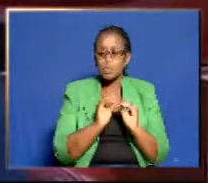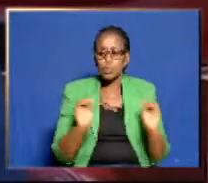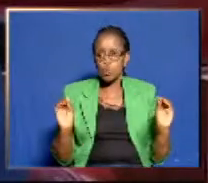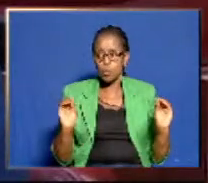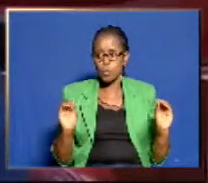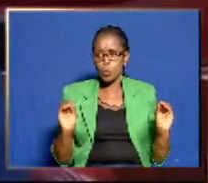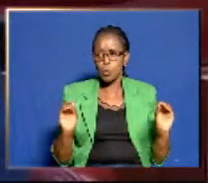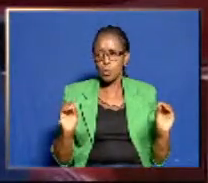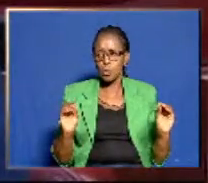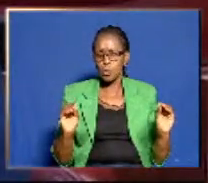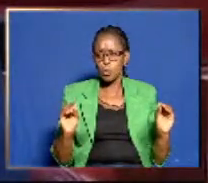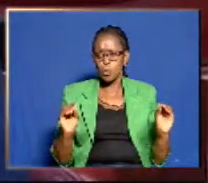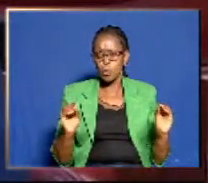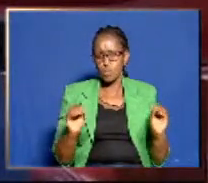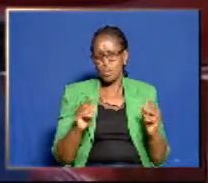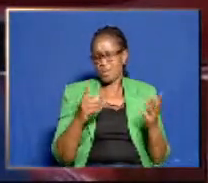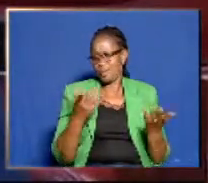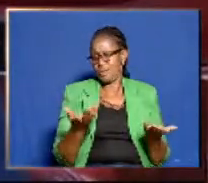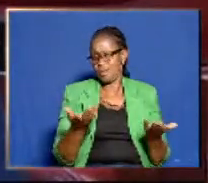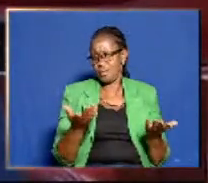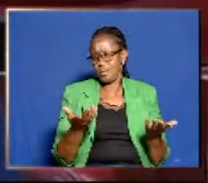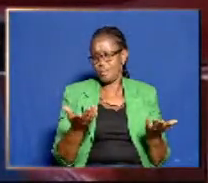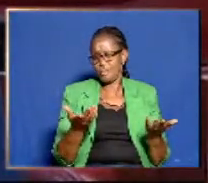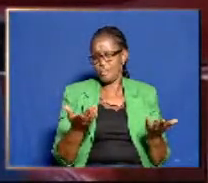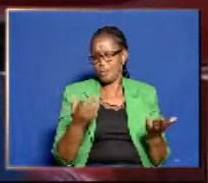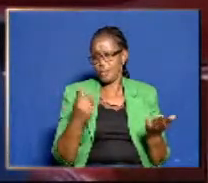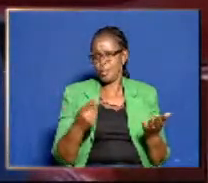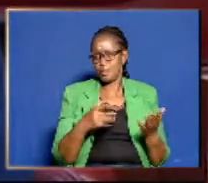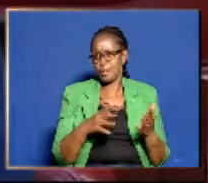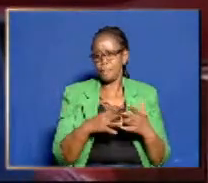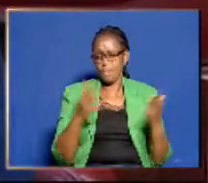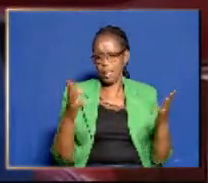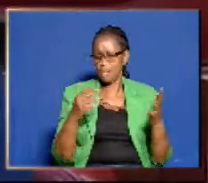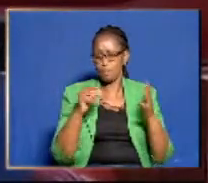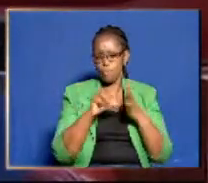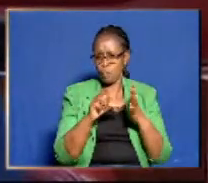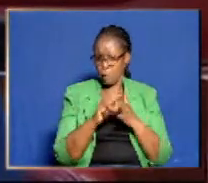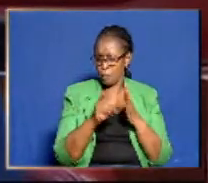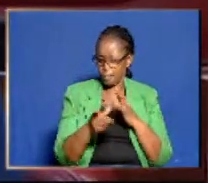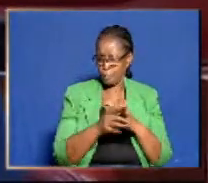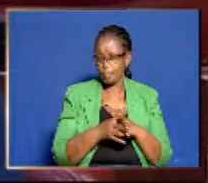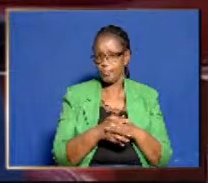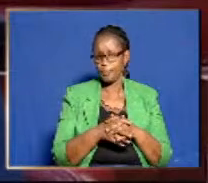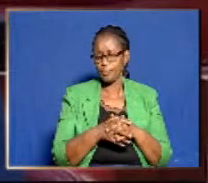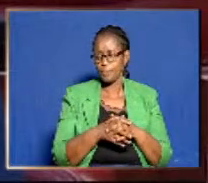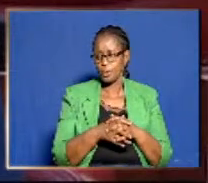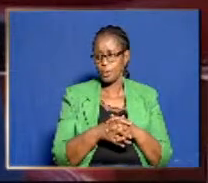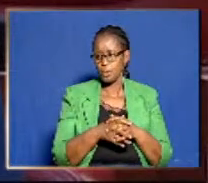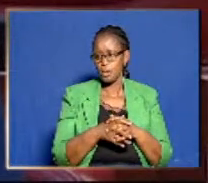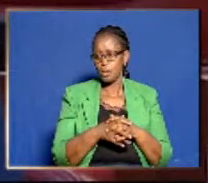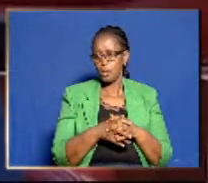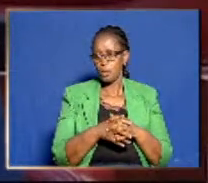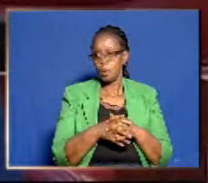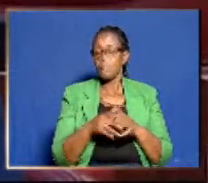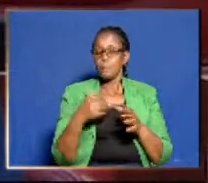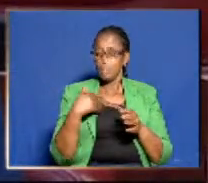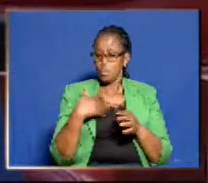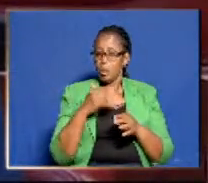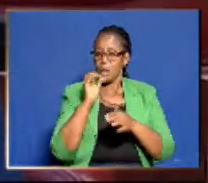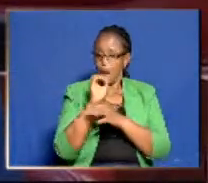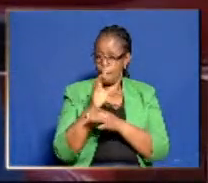this is an ISO to government and even to ministry. Mr. Speaker, to attain this, I will advise the